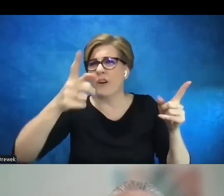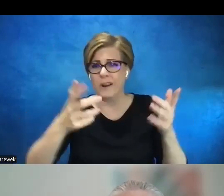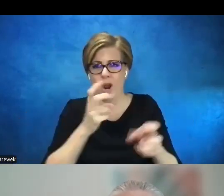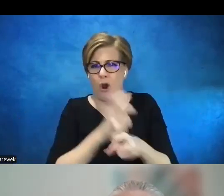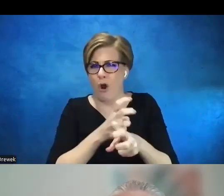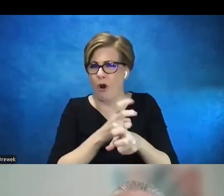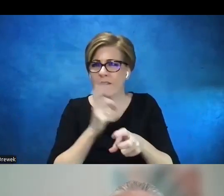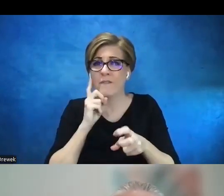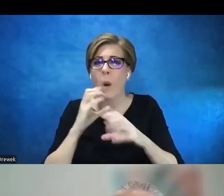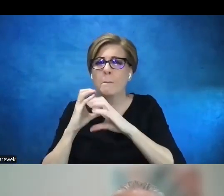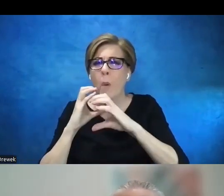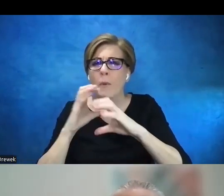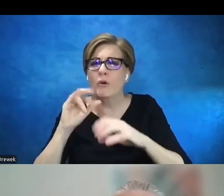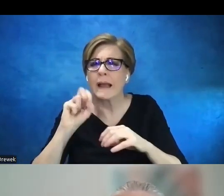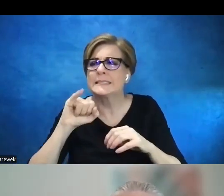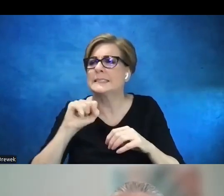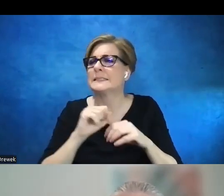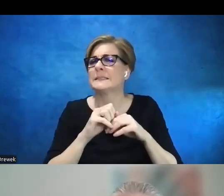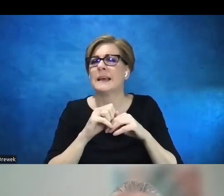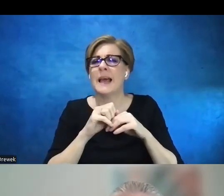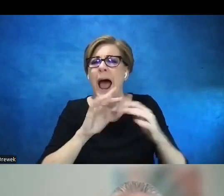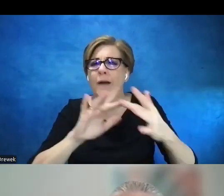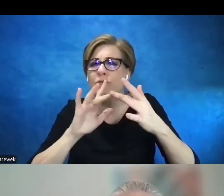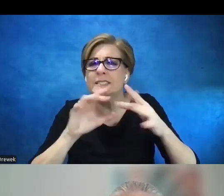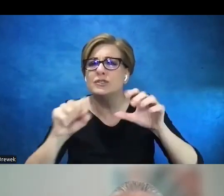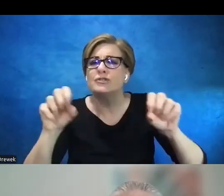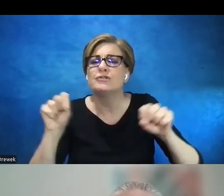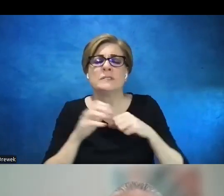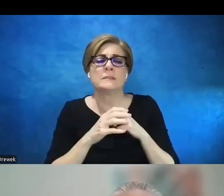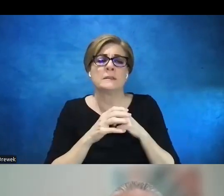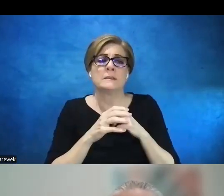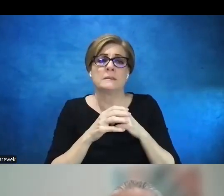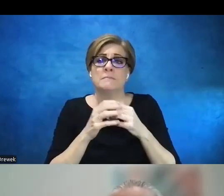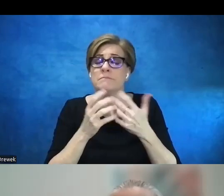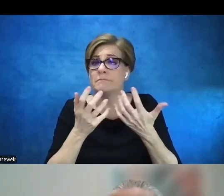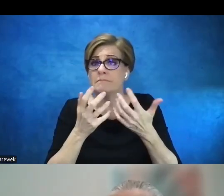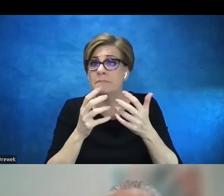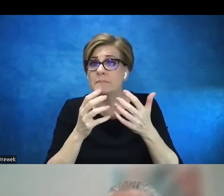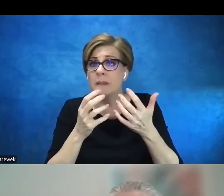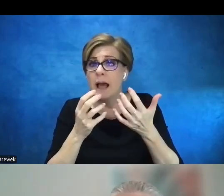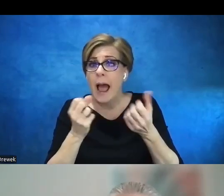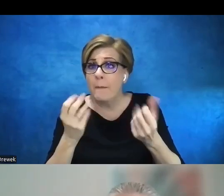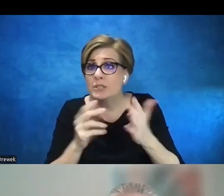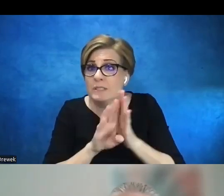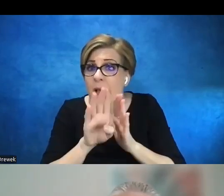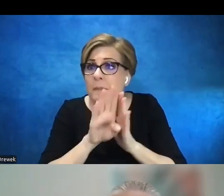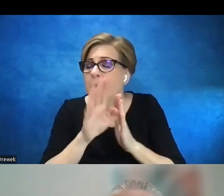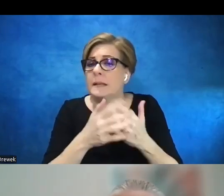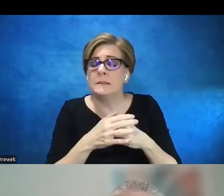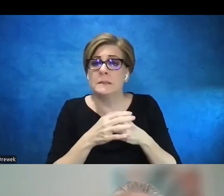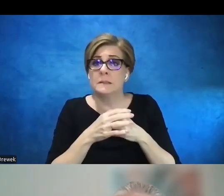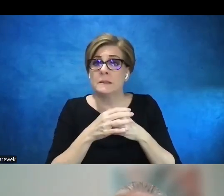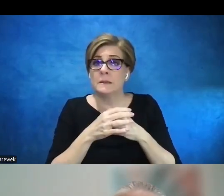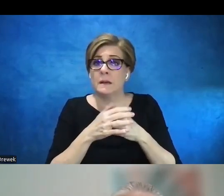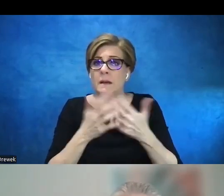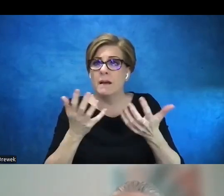The existing system of care, how much development is needed, what's the breadth of the workforce shortage that they're